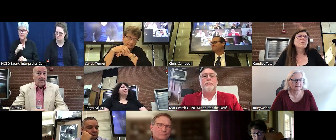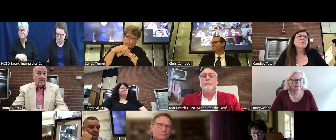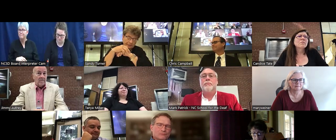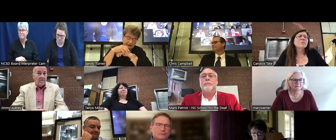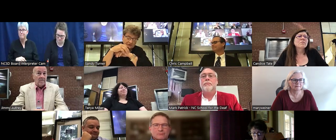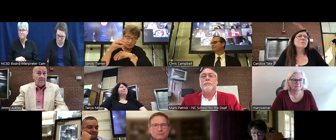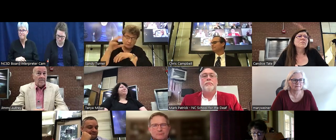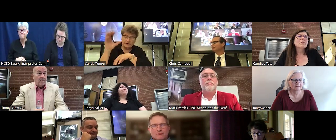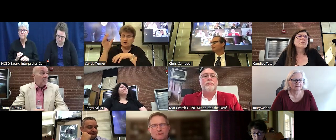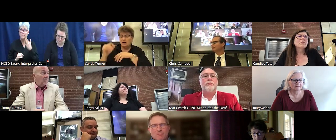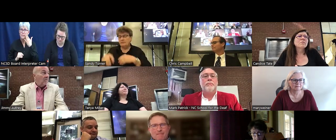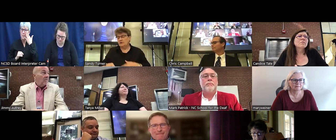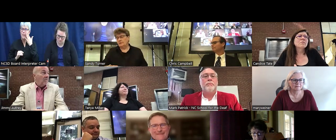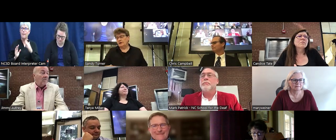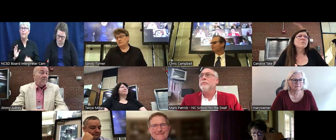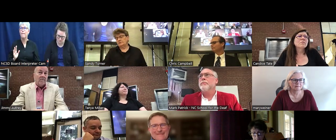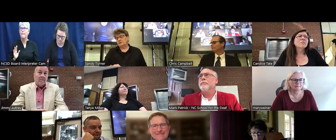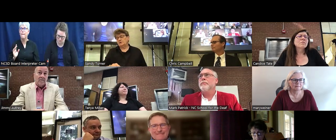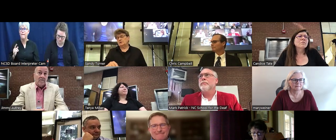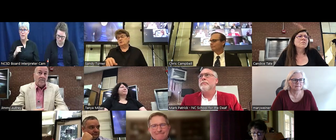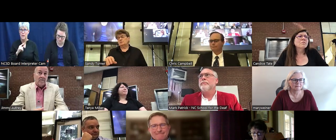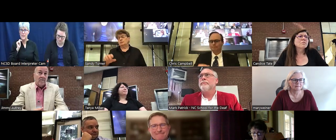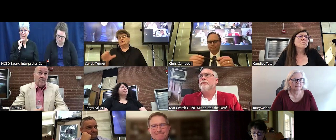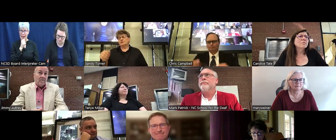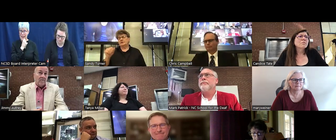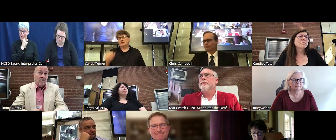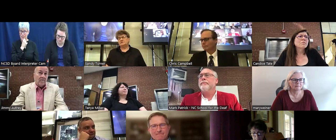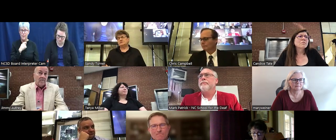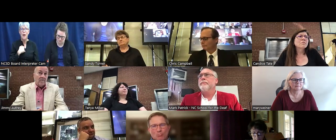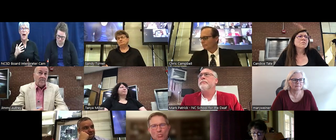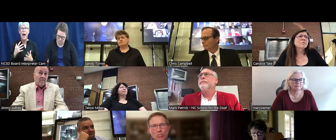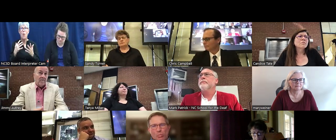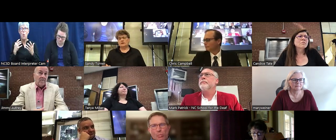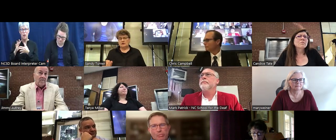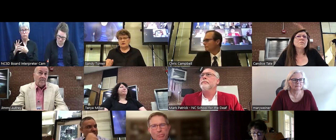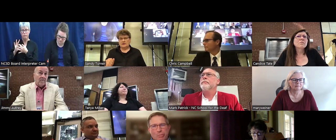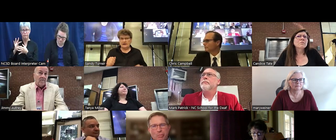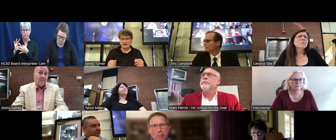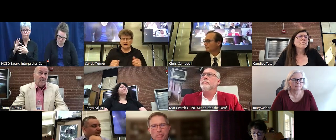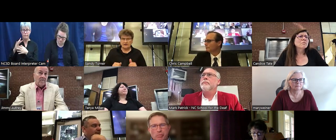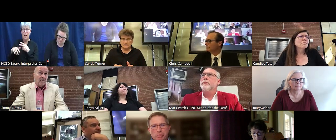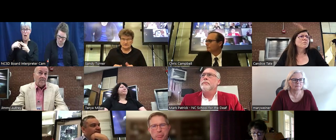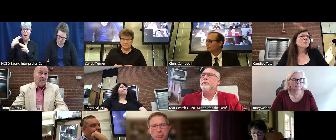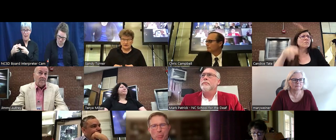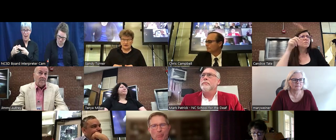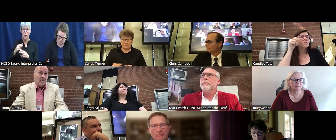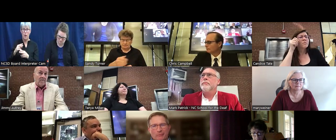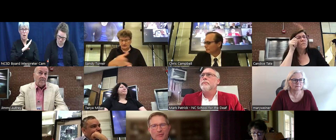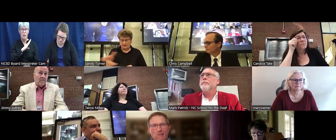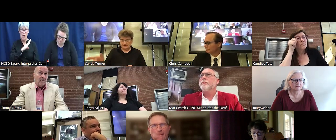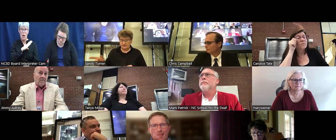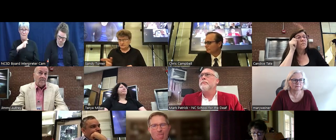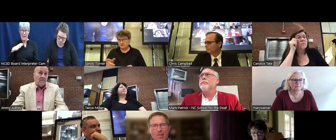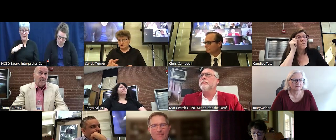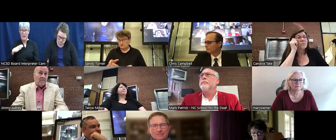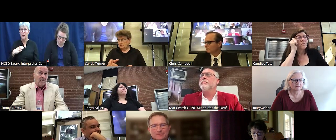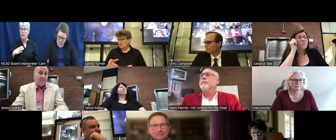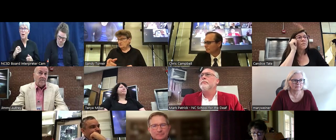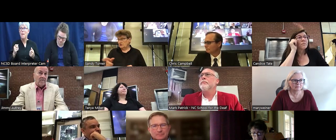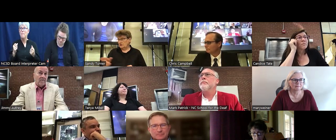Well, I just want to make a comment about board committees. And that is that many of